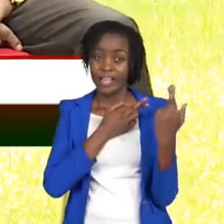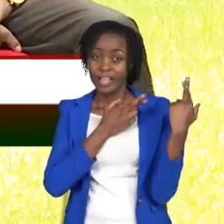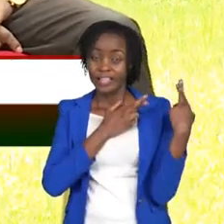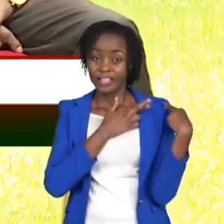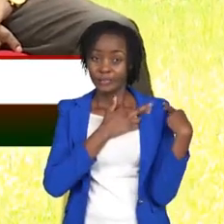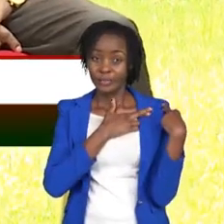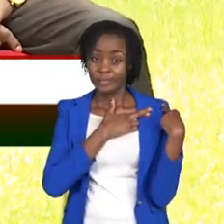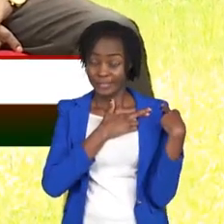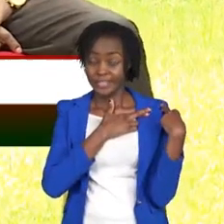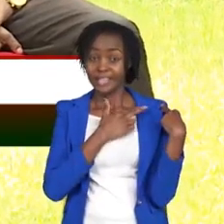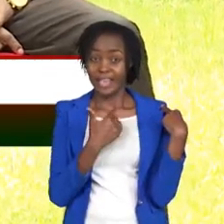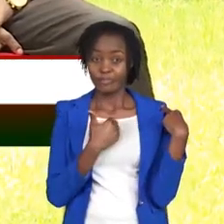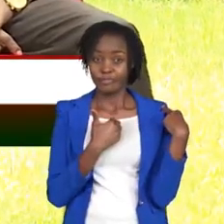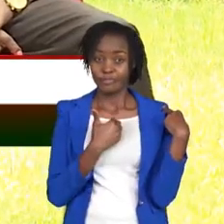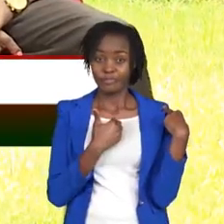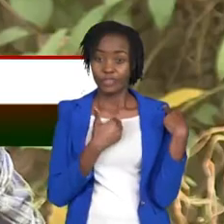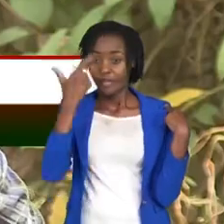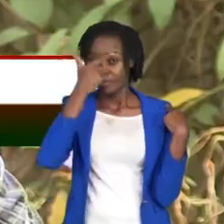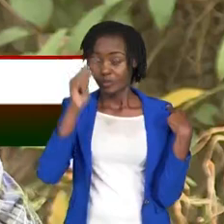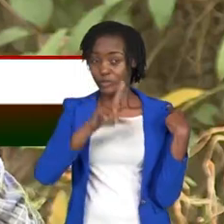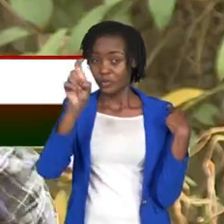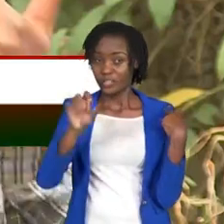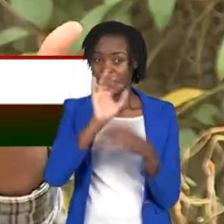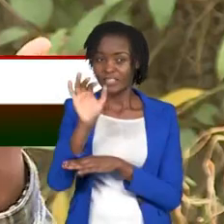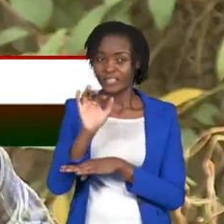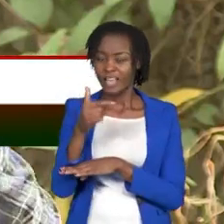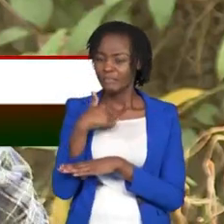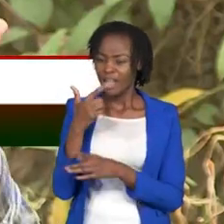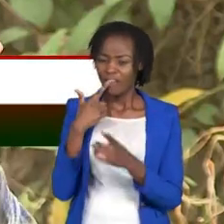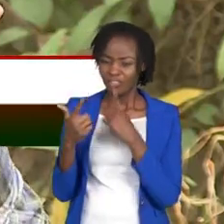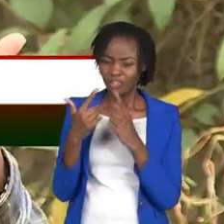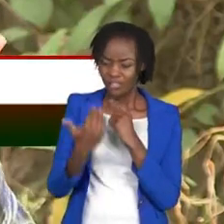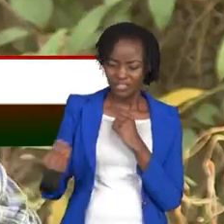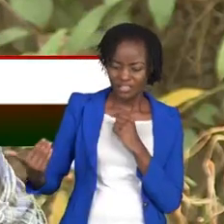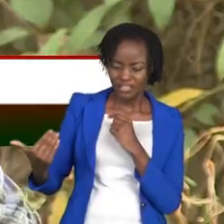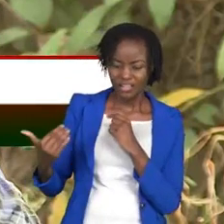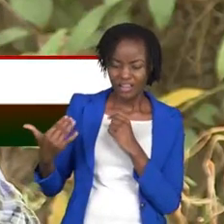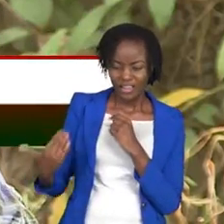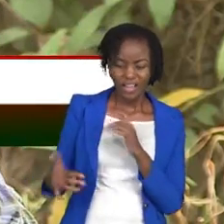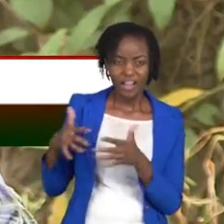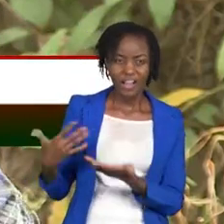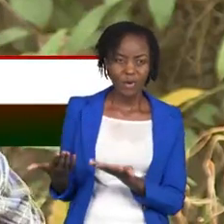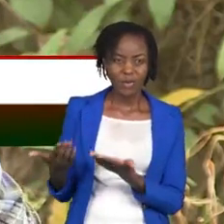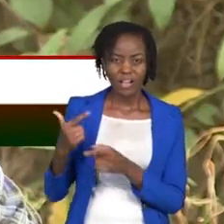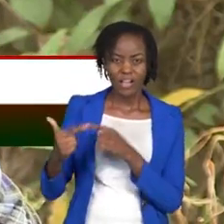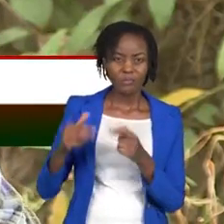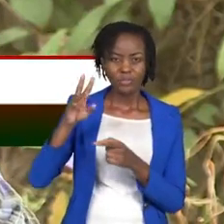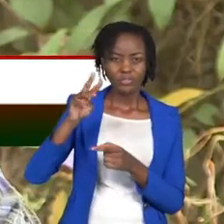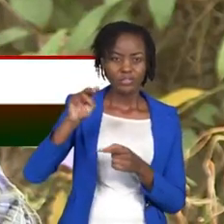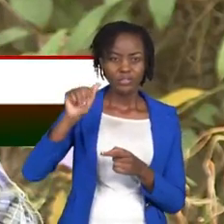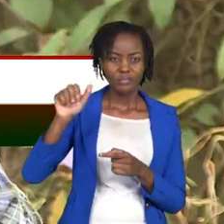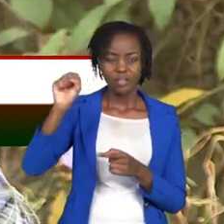as pertains to that. Because if that question was asked to everyone, when was the last time you talked to your younger siblings, younger nephews and nieces, when was the last time you talked to them about